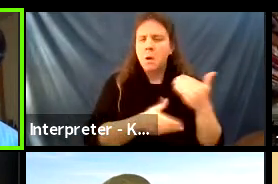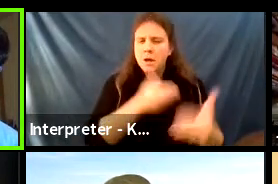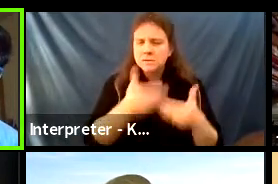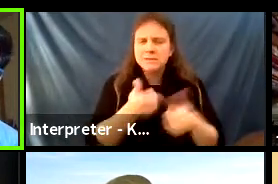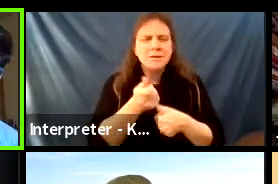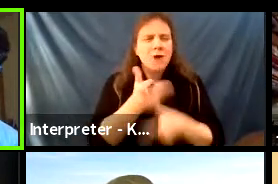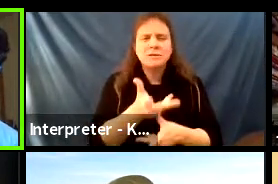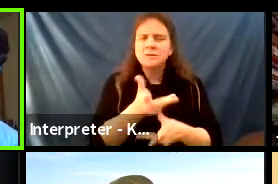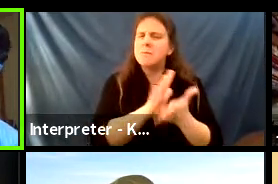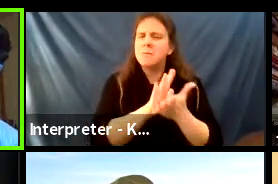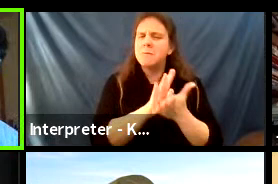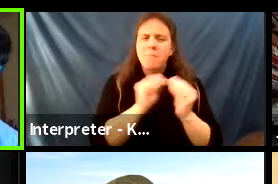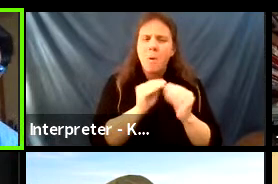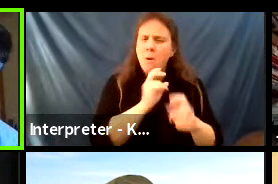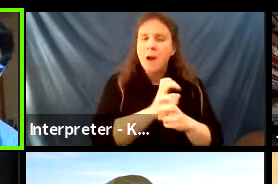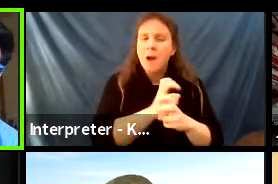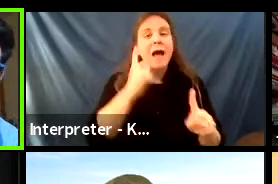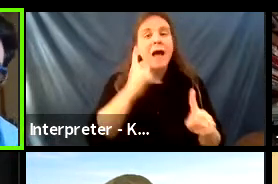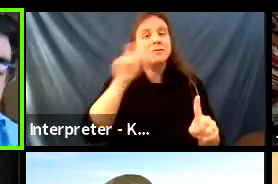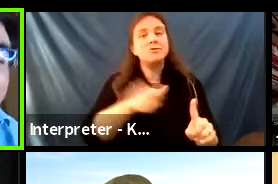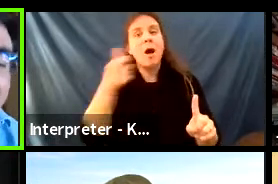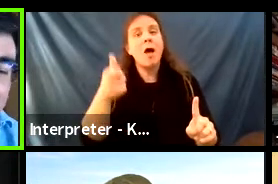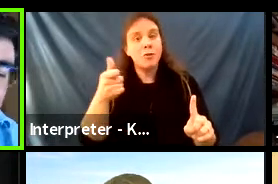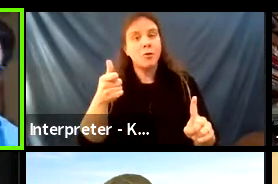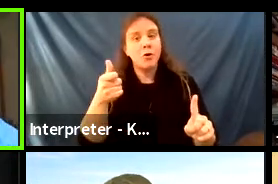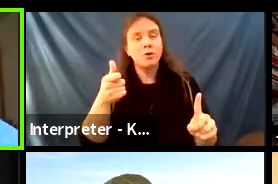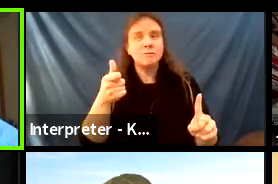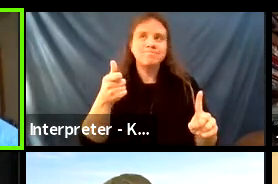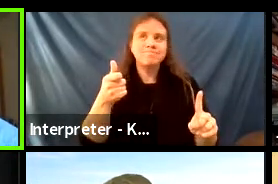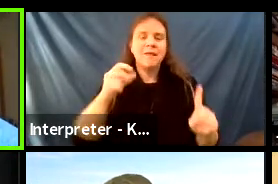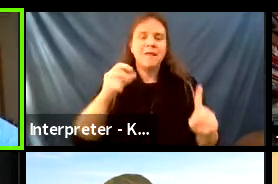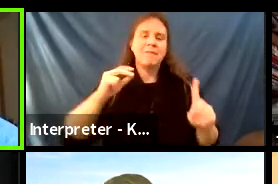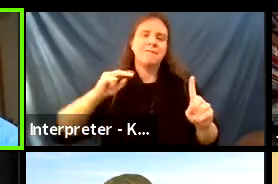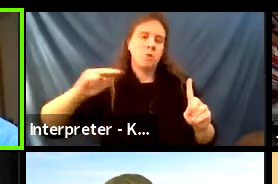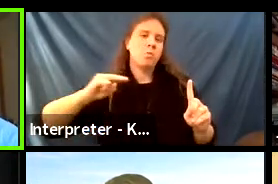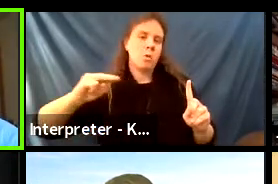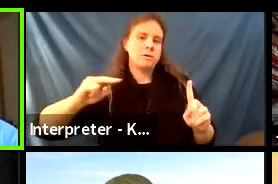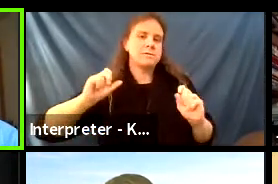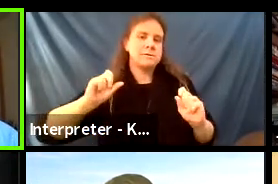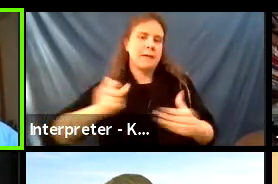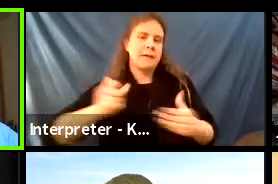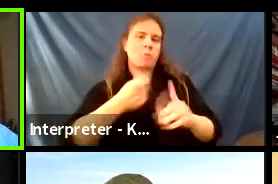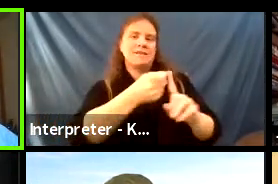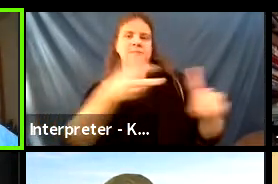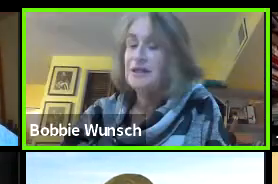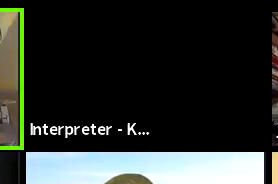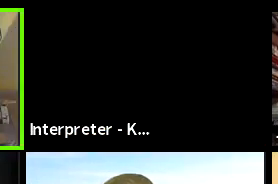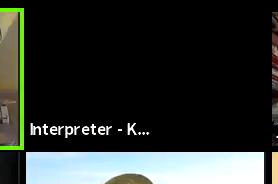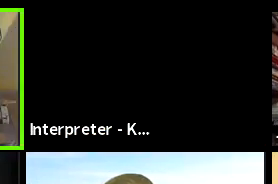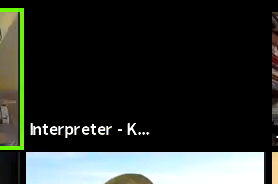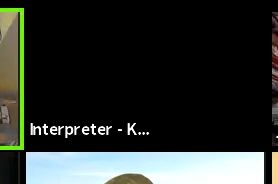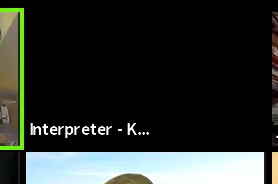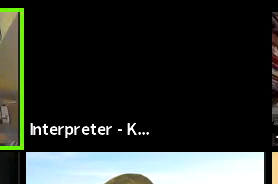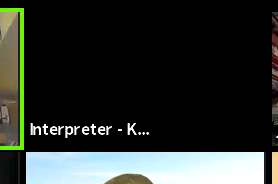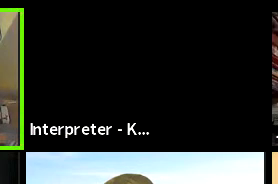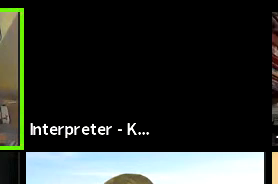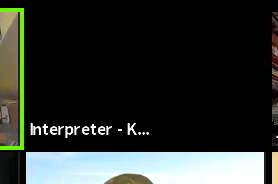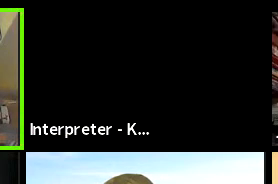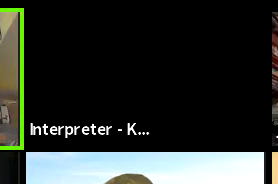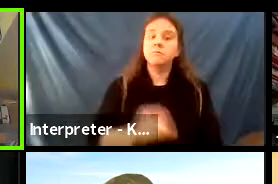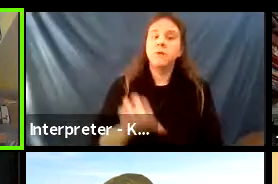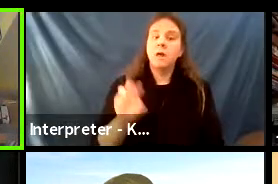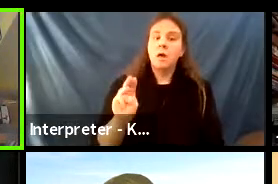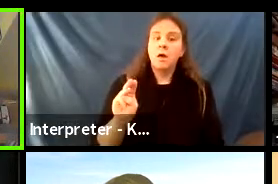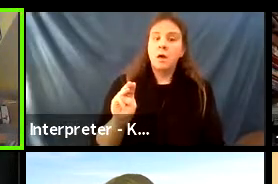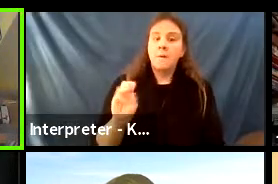might be a logistical easier way, and we need to consider that as well. That's all. Okay. Thank you. All right, Bobby, who's next? Thanks, Anthony. Yeah, let's go to Mitch and then